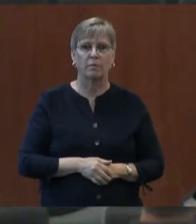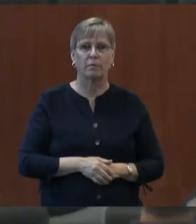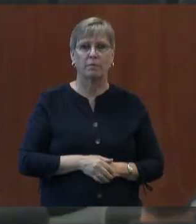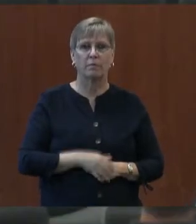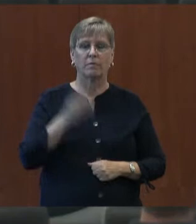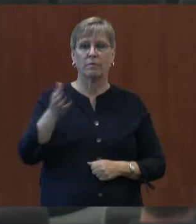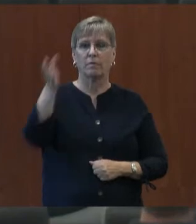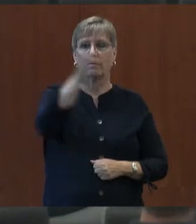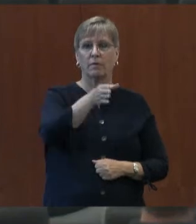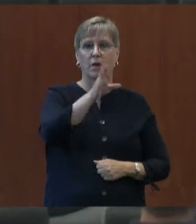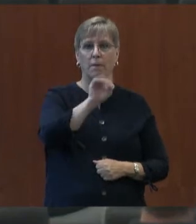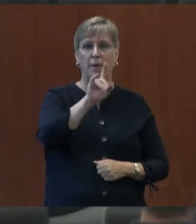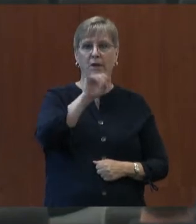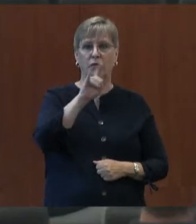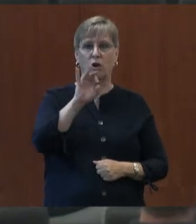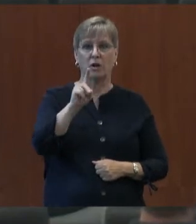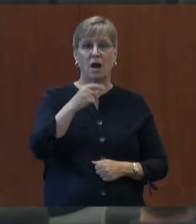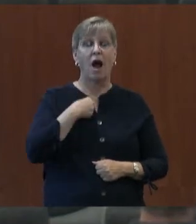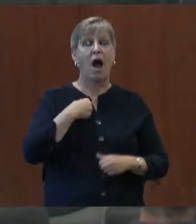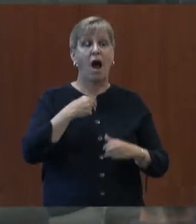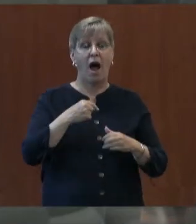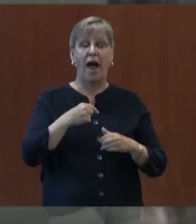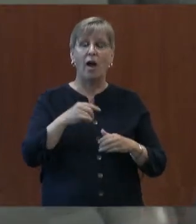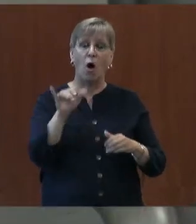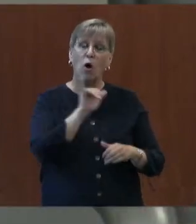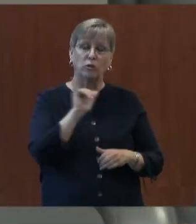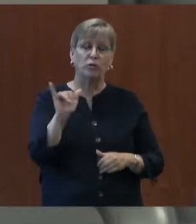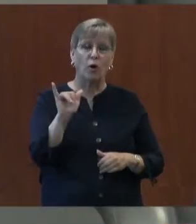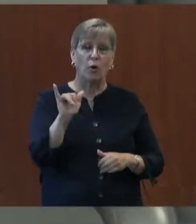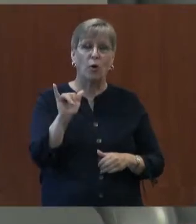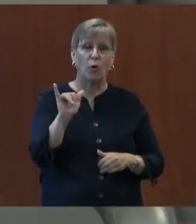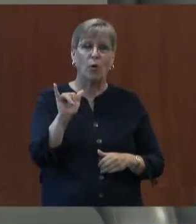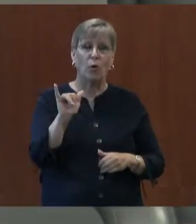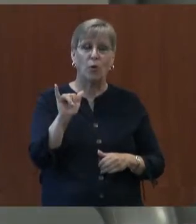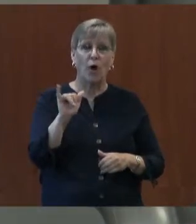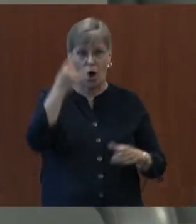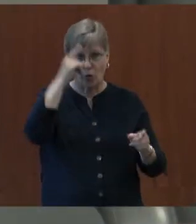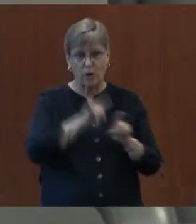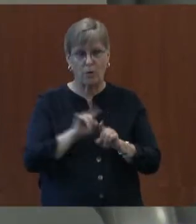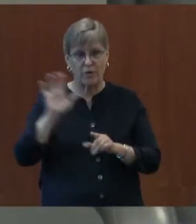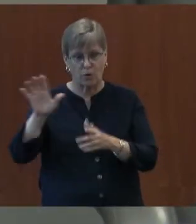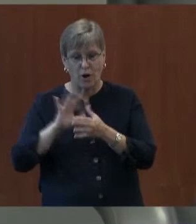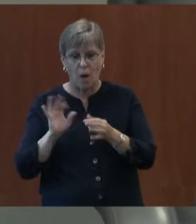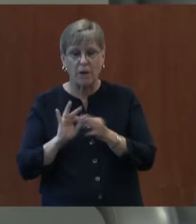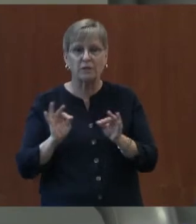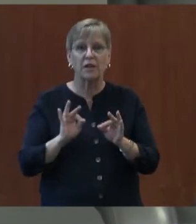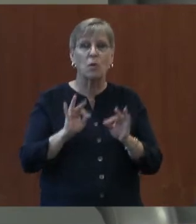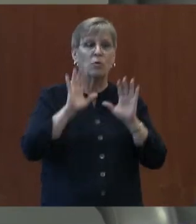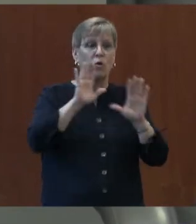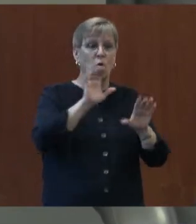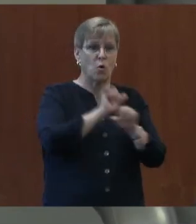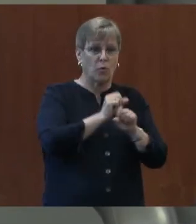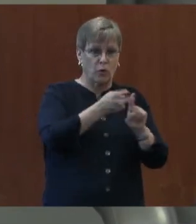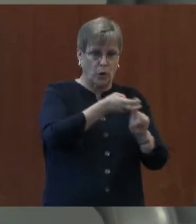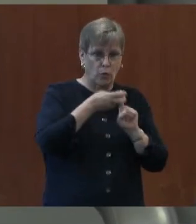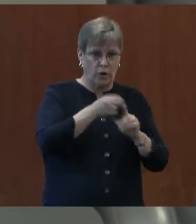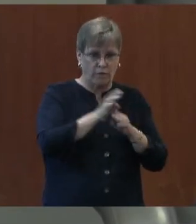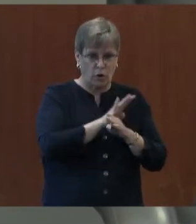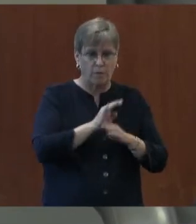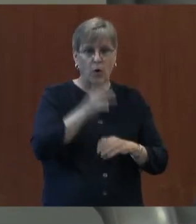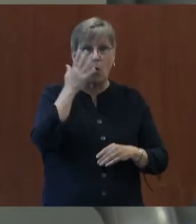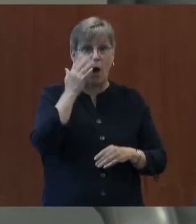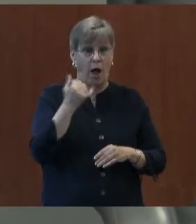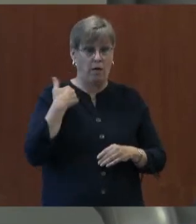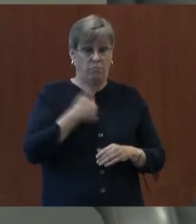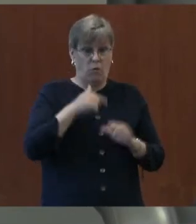Mr. Bickford? I echo those comments. It was wonderful to work with a recruiting firm, especially in the fact that